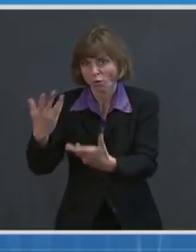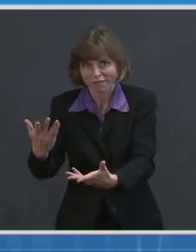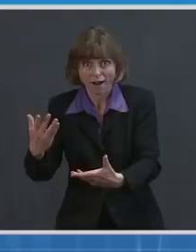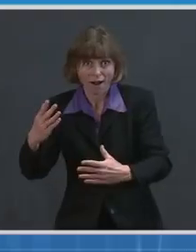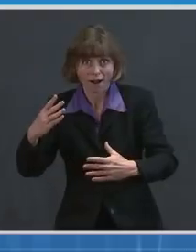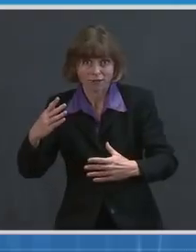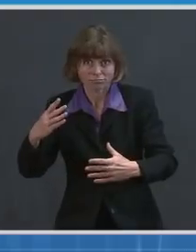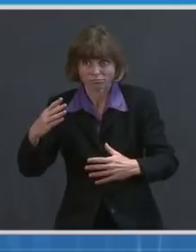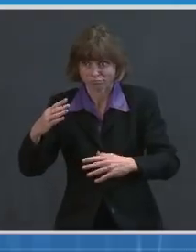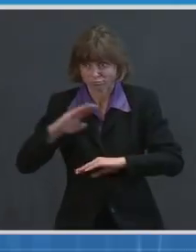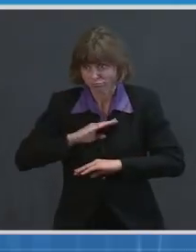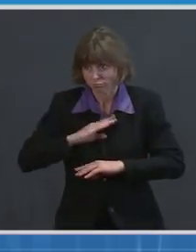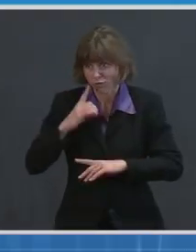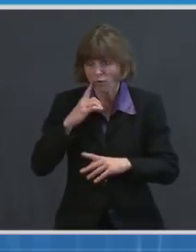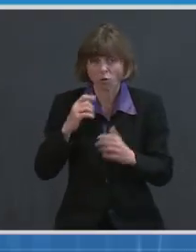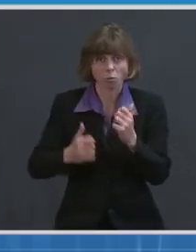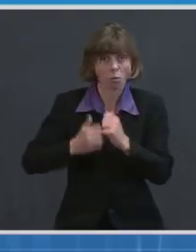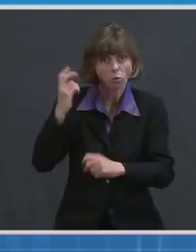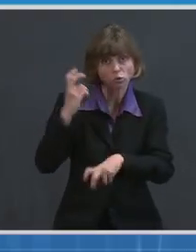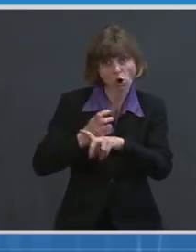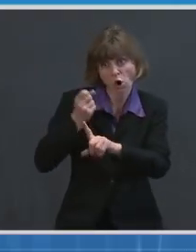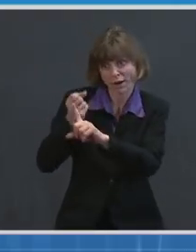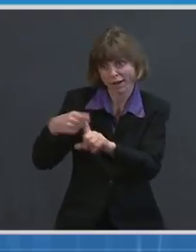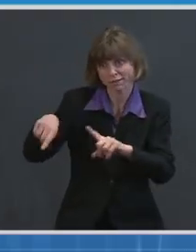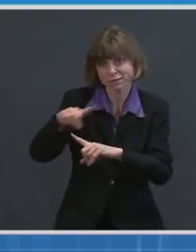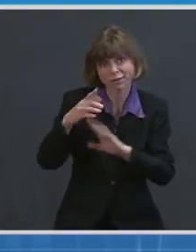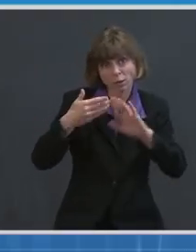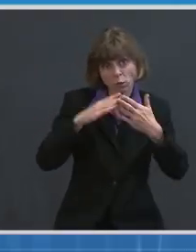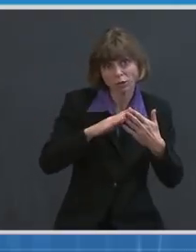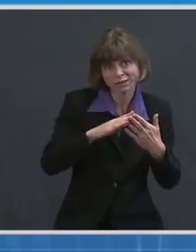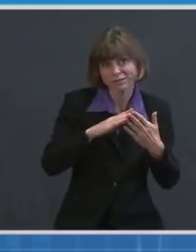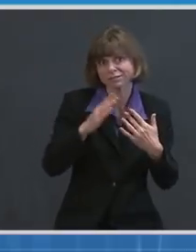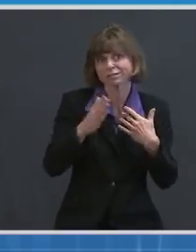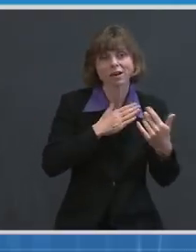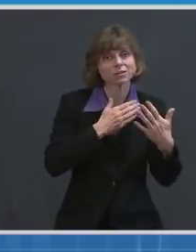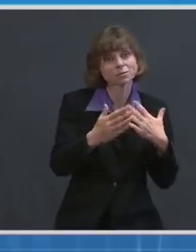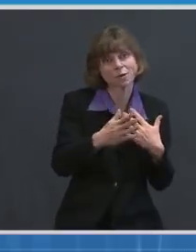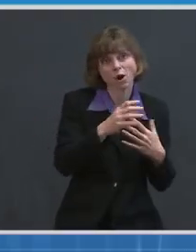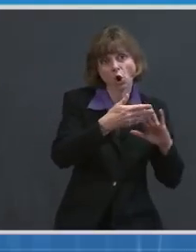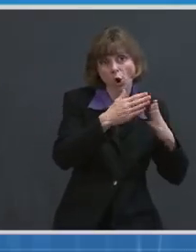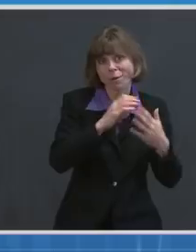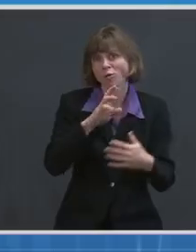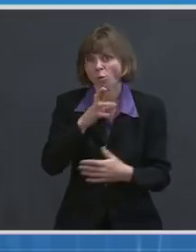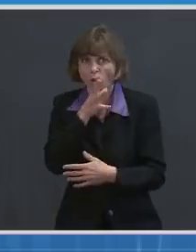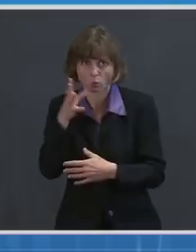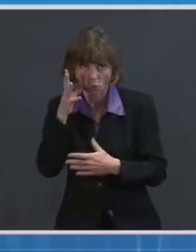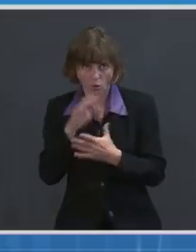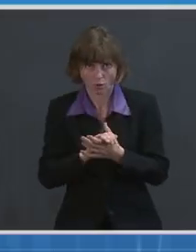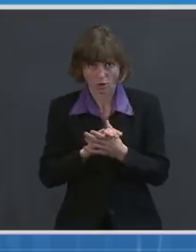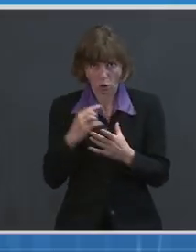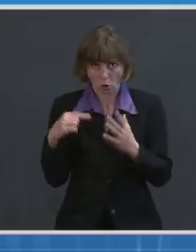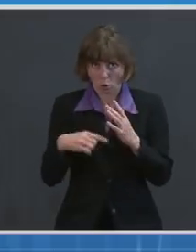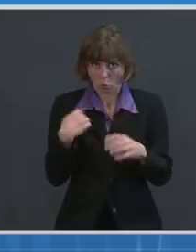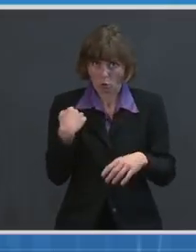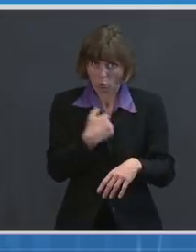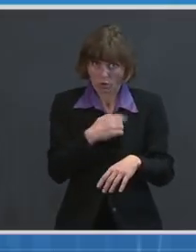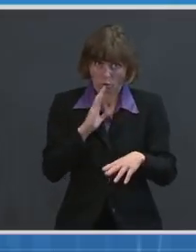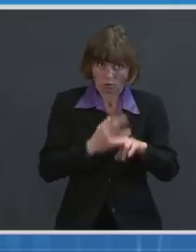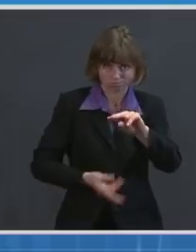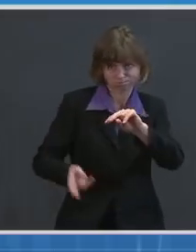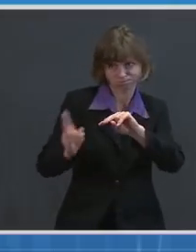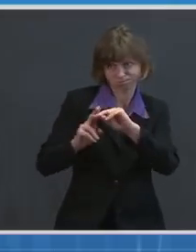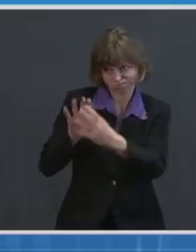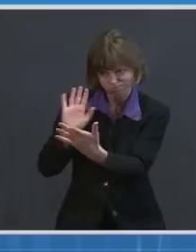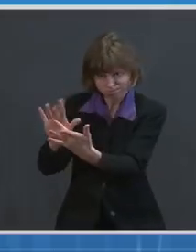highest risk communities, whether they be urban or rural. And as we double down on the reach and impact of our federal programs, we'll continue increasing